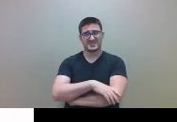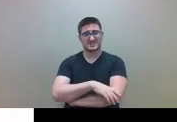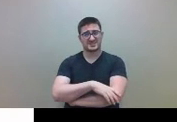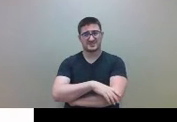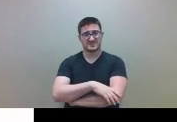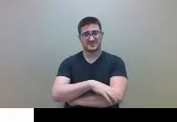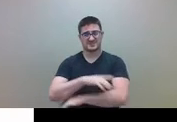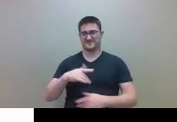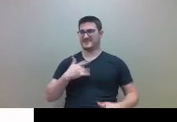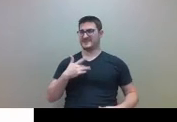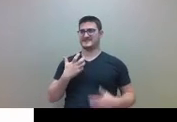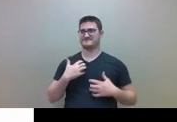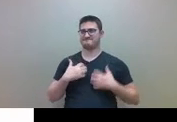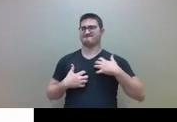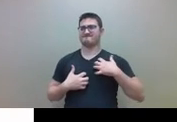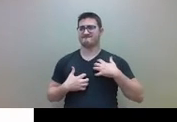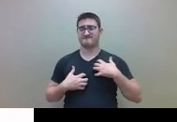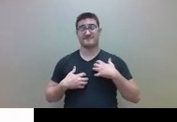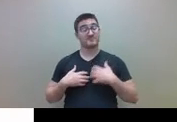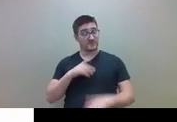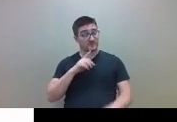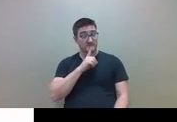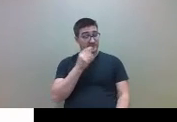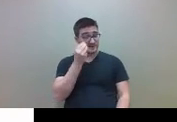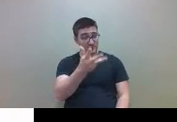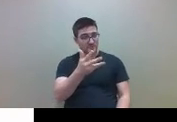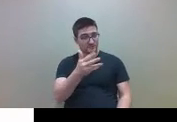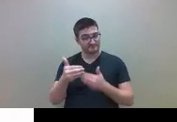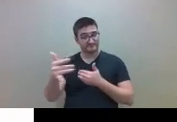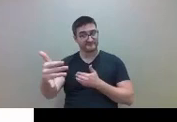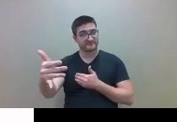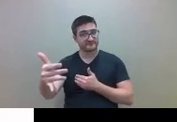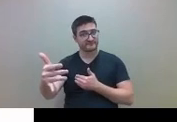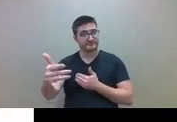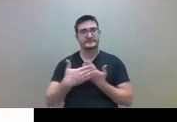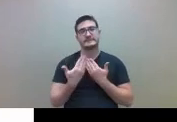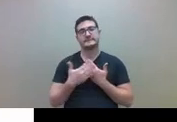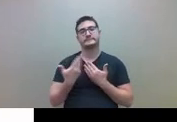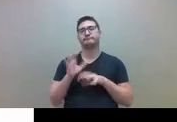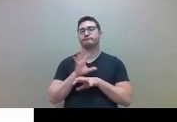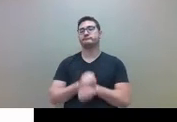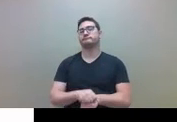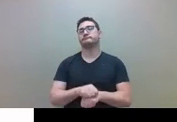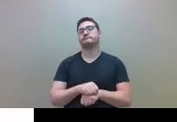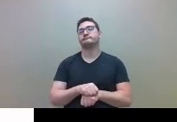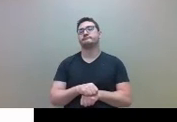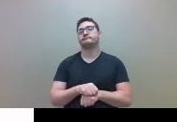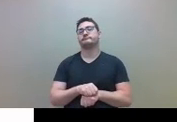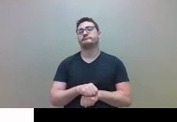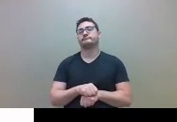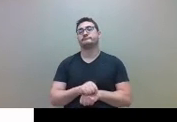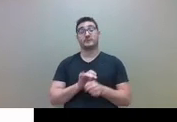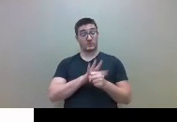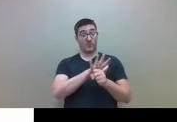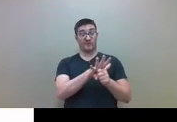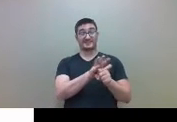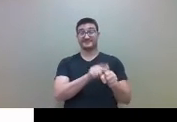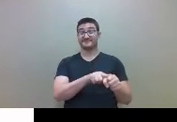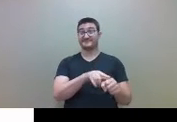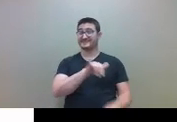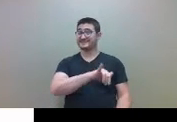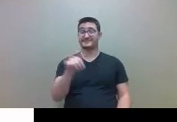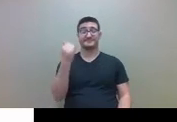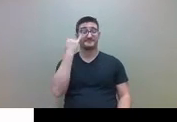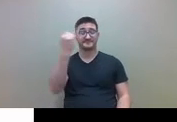to it. Same thing with COVID. It was a real shock for us, all the changes that we experienced, but eventually